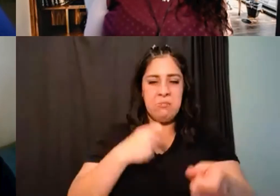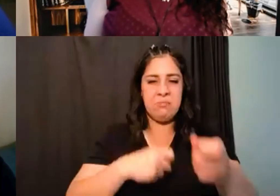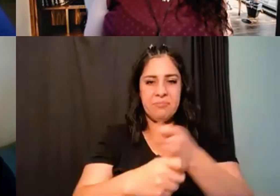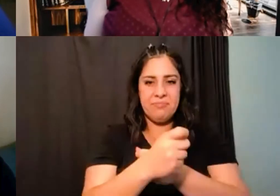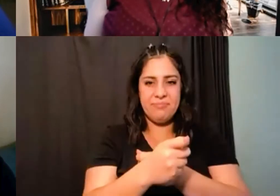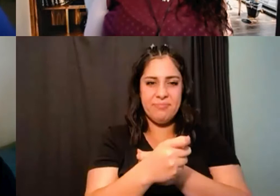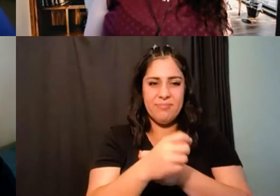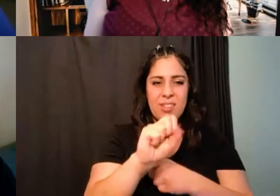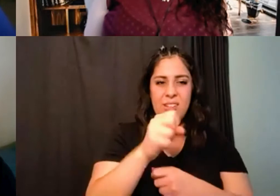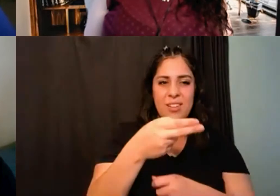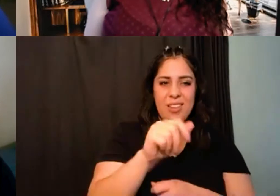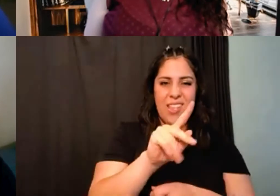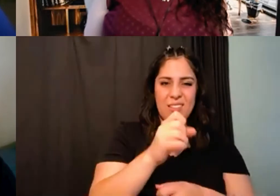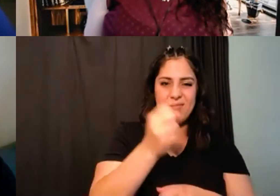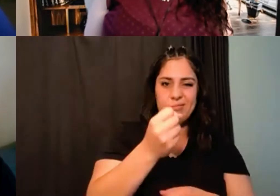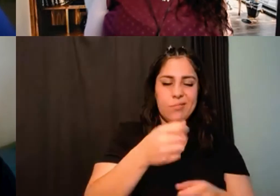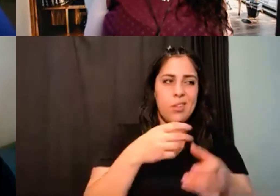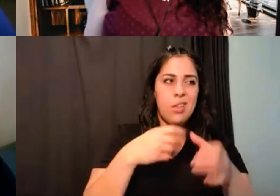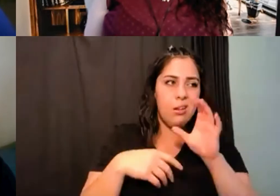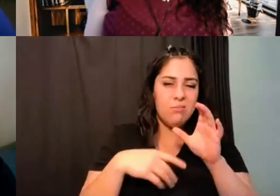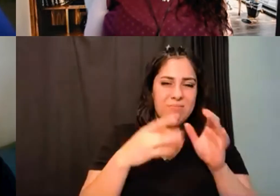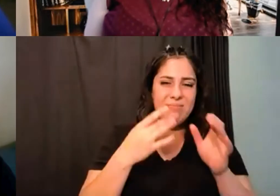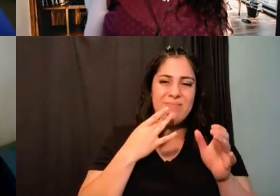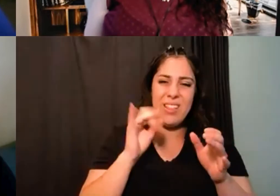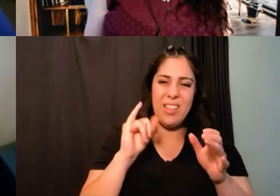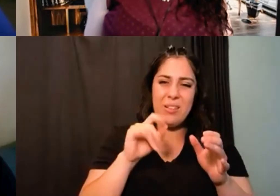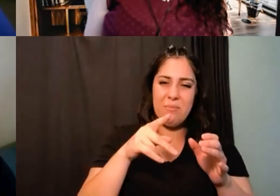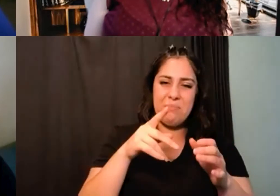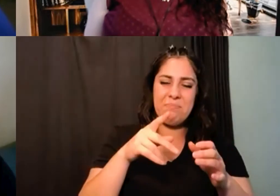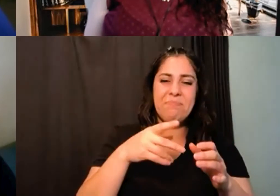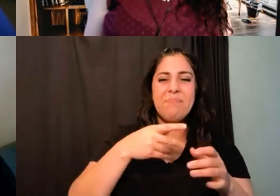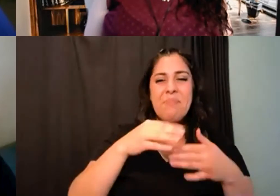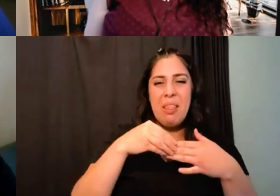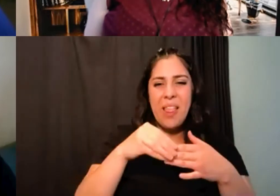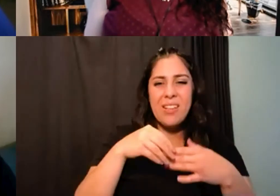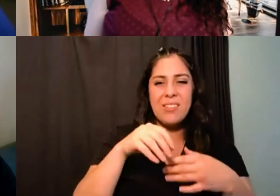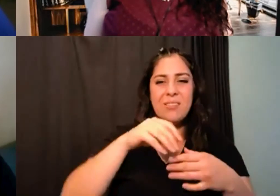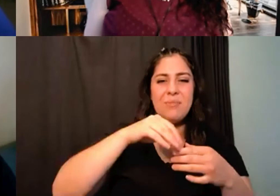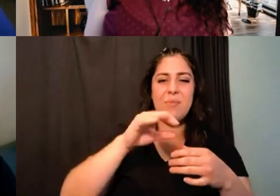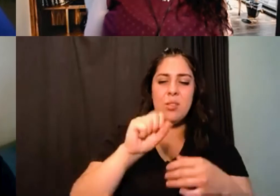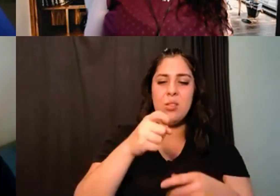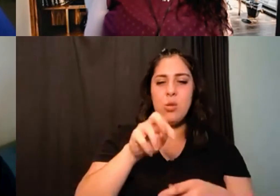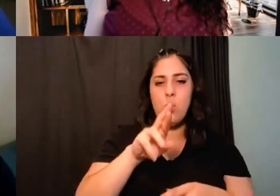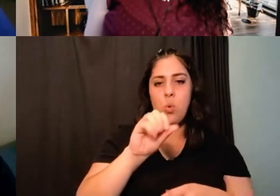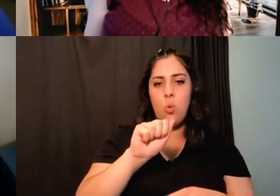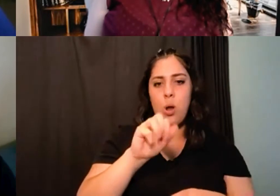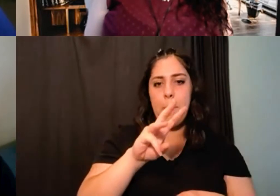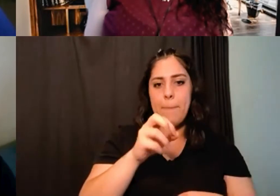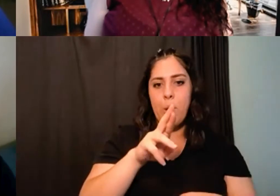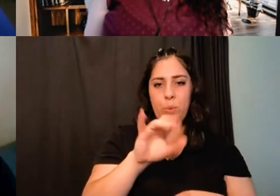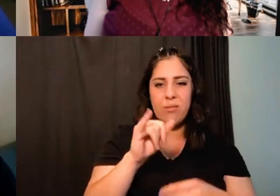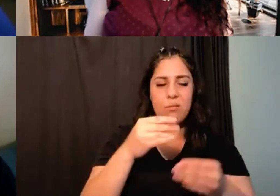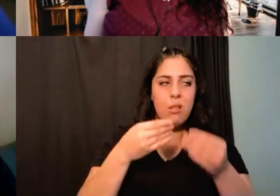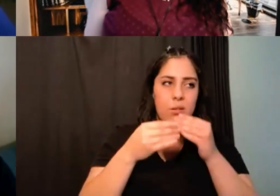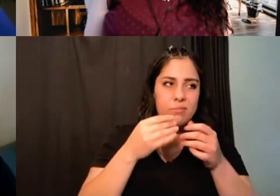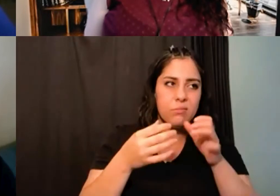plastic strawberries, you know, like the ones in the commercials. I've tried the cabbage soup diet,